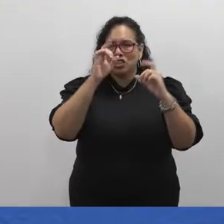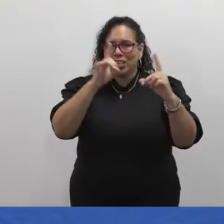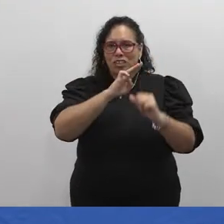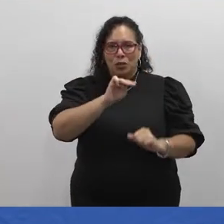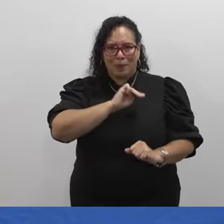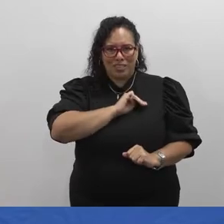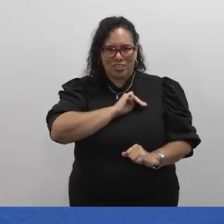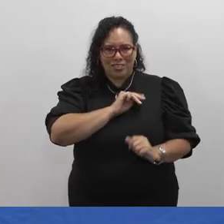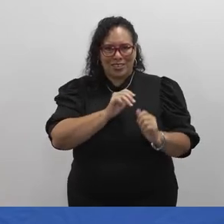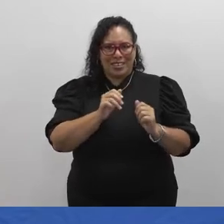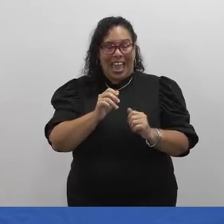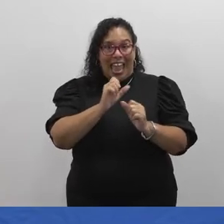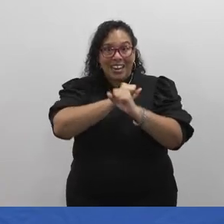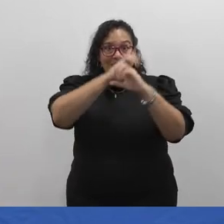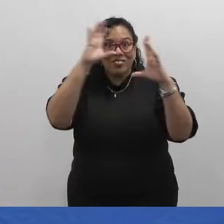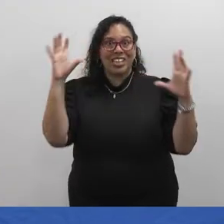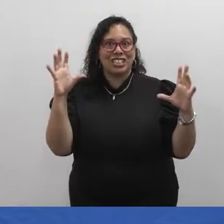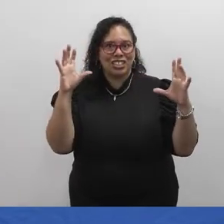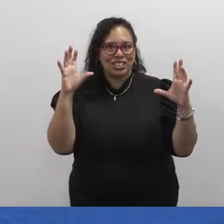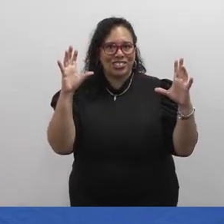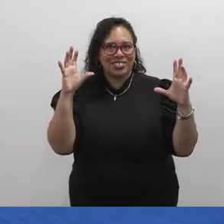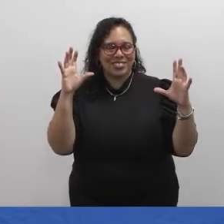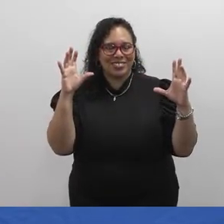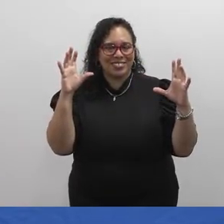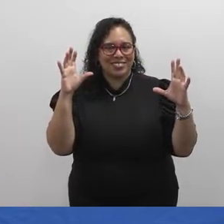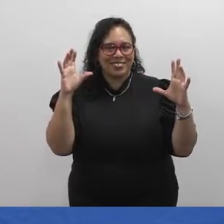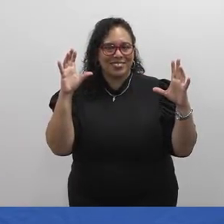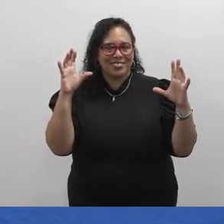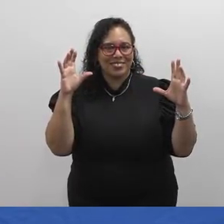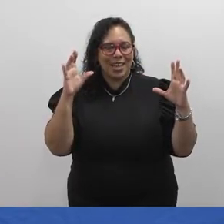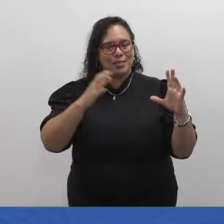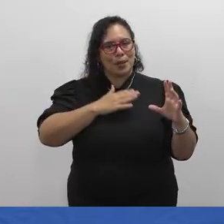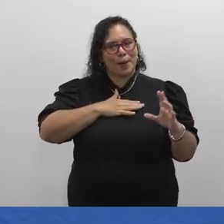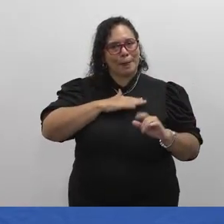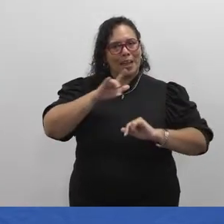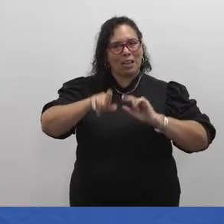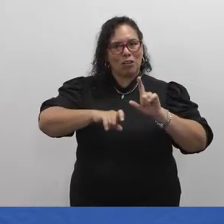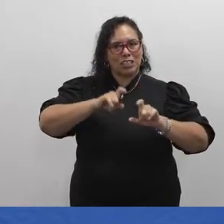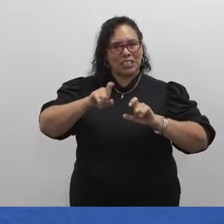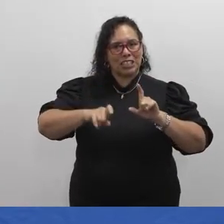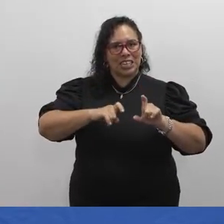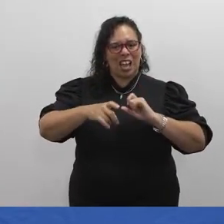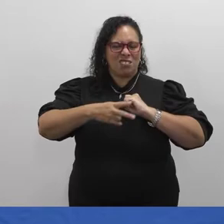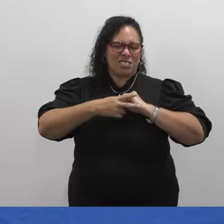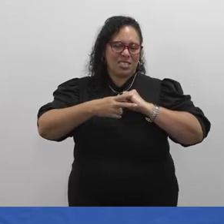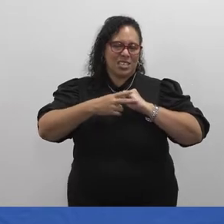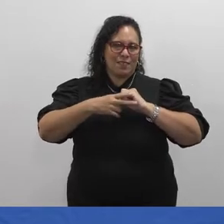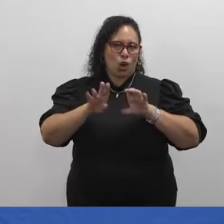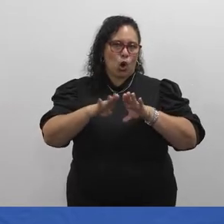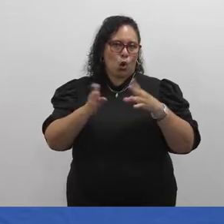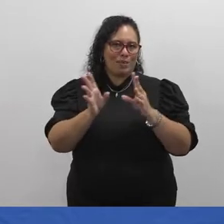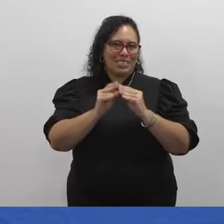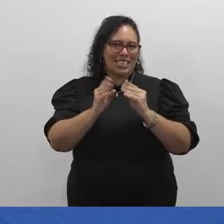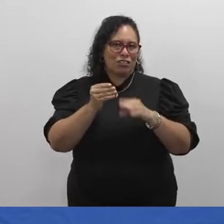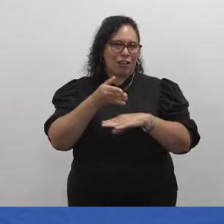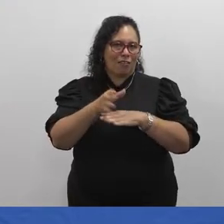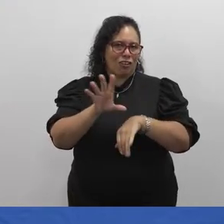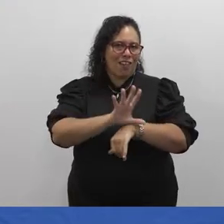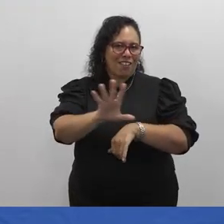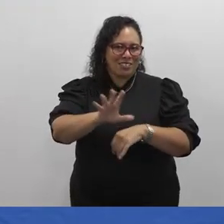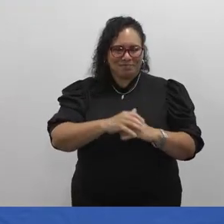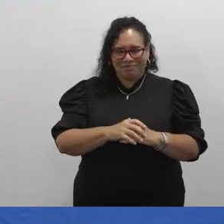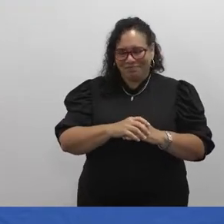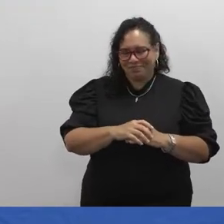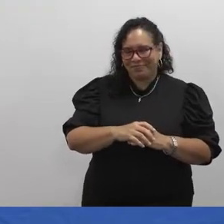mission and vision. And so, you know, my questions are, and I'll save these for our open session after five, like,